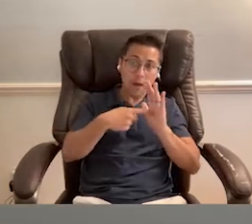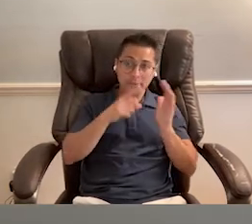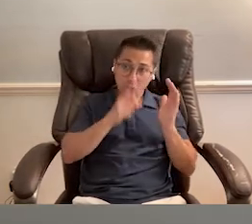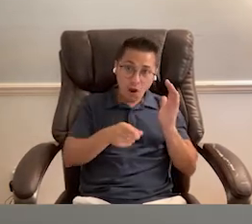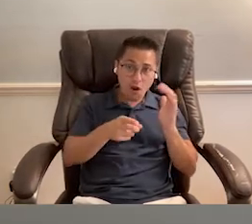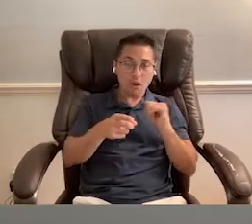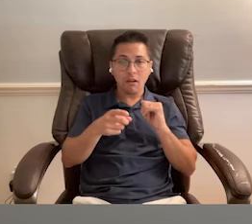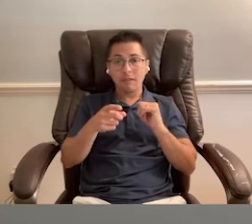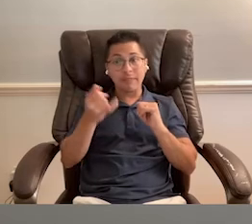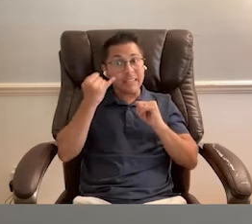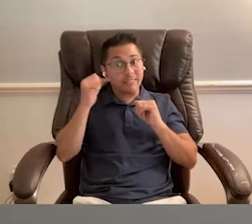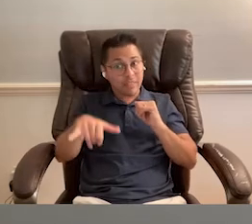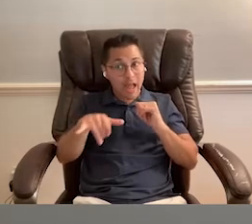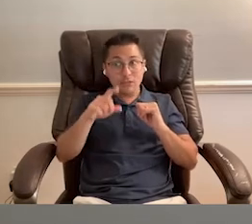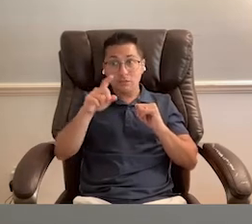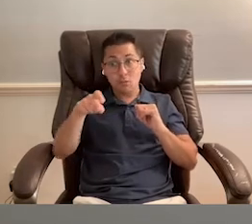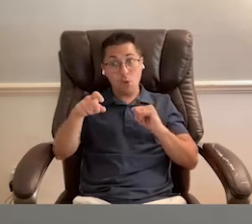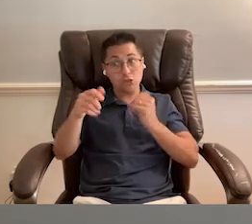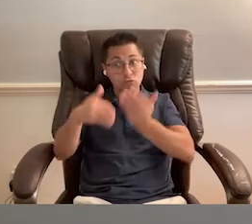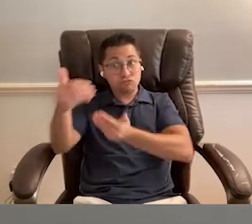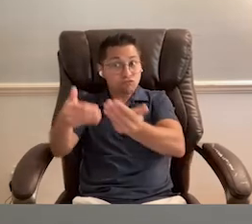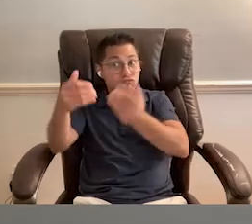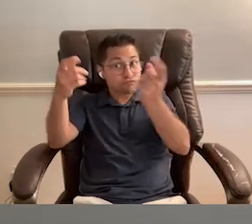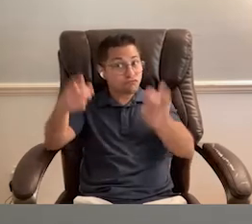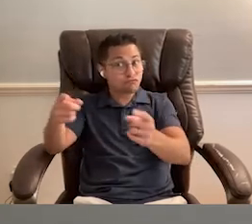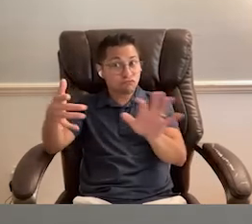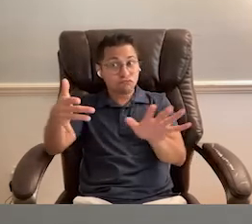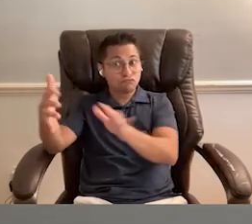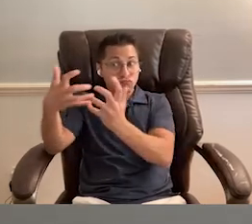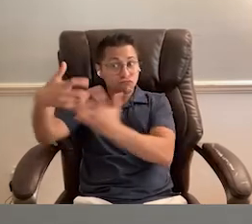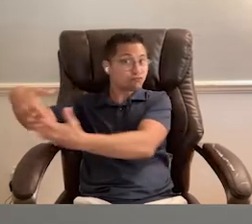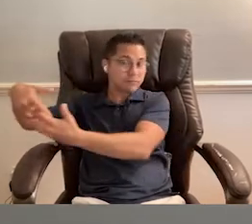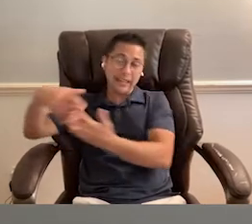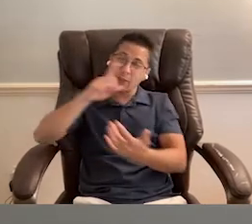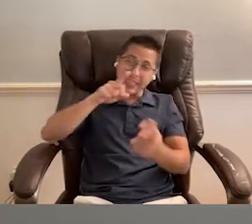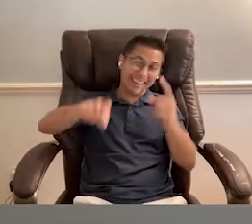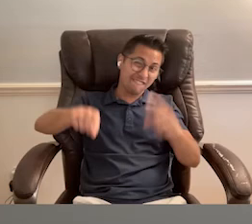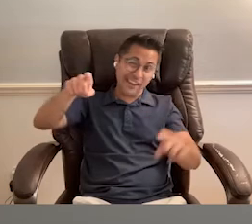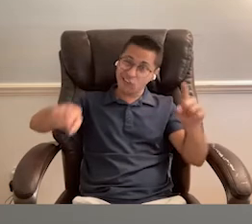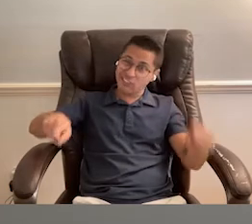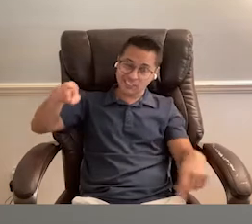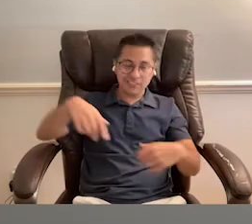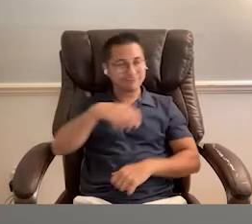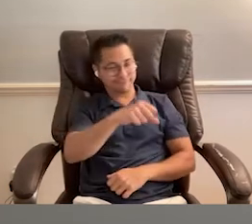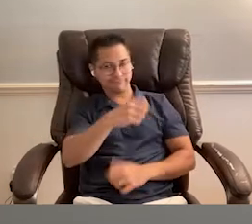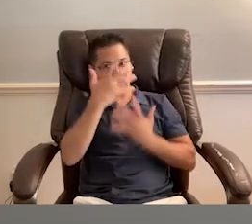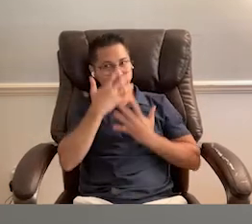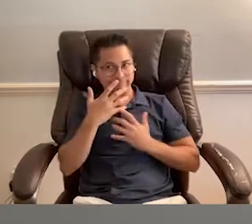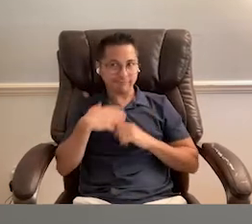not, the way it's supposed to be happens all the time. It varies from school district to district. I appreciate